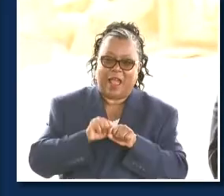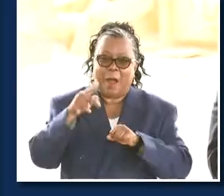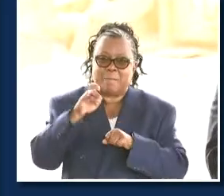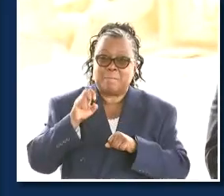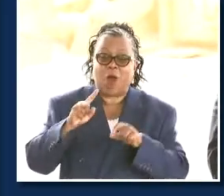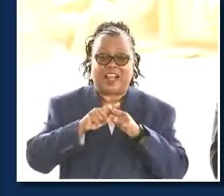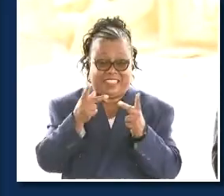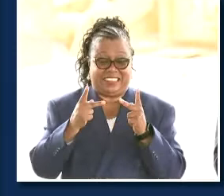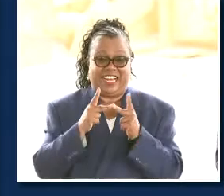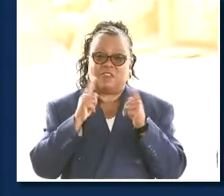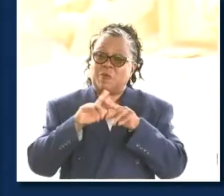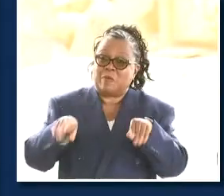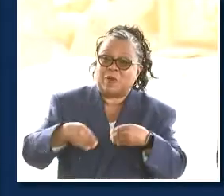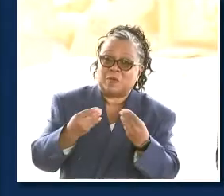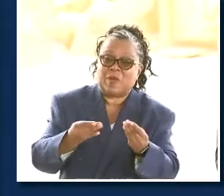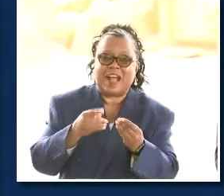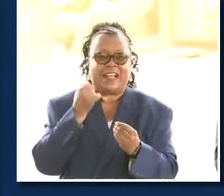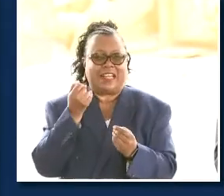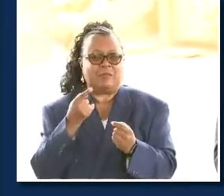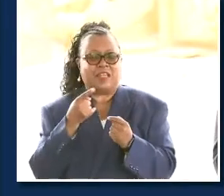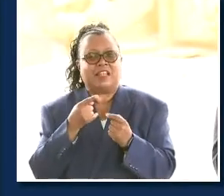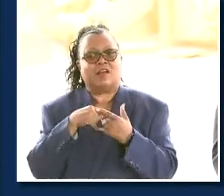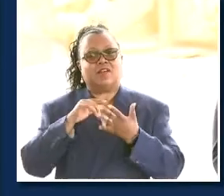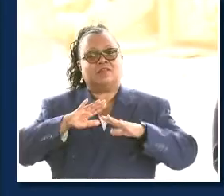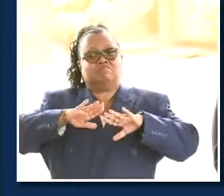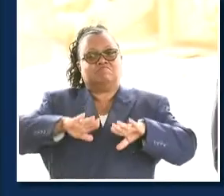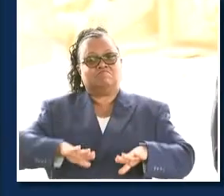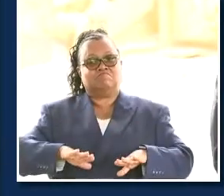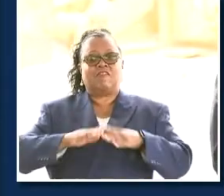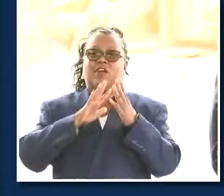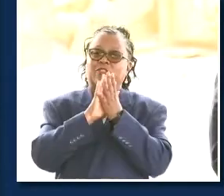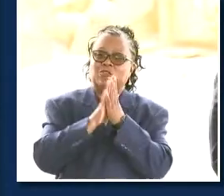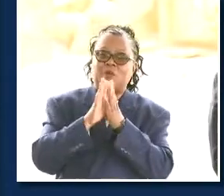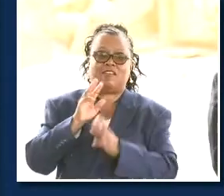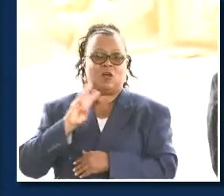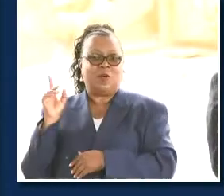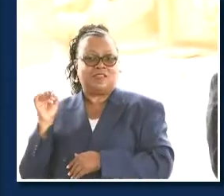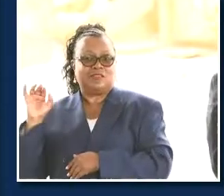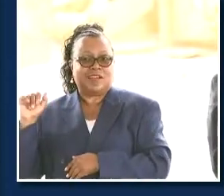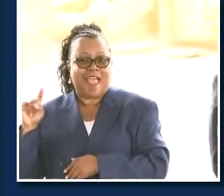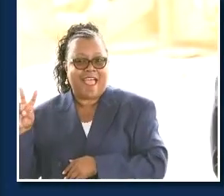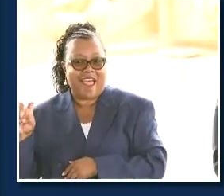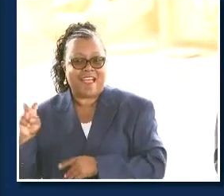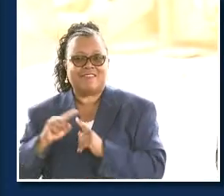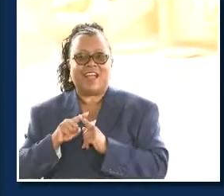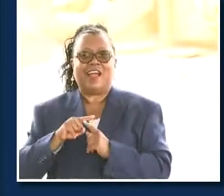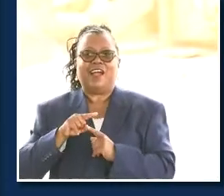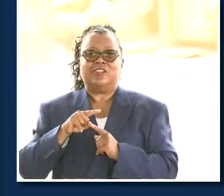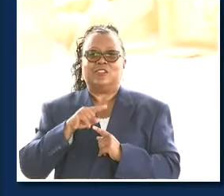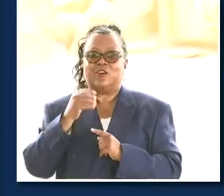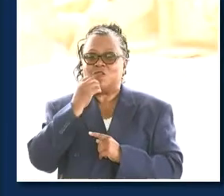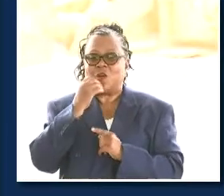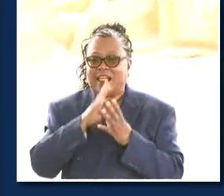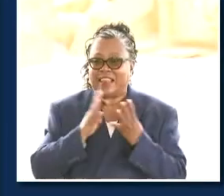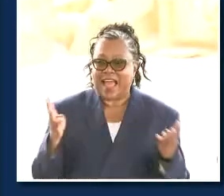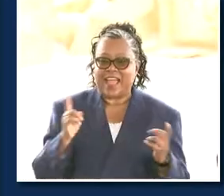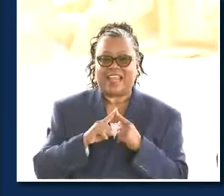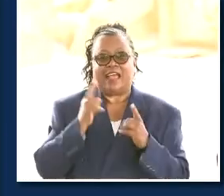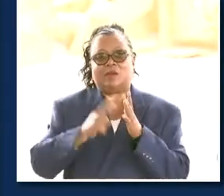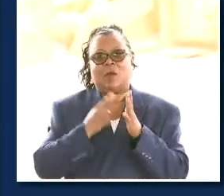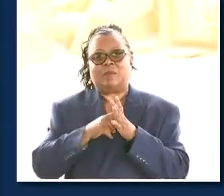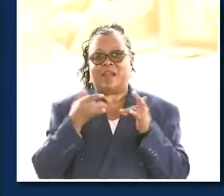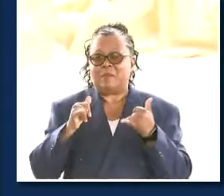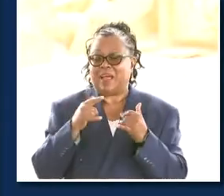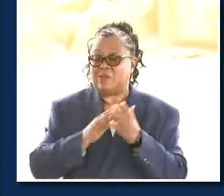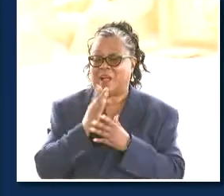and a facility that will provide a little bit of a respite from the traffic on Western Avenue, the Orange Line, and the occasional plane,